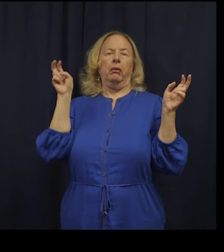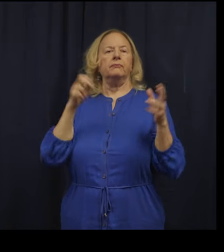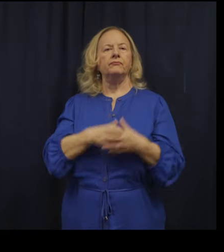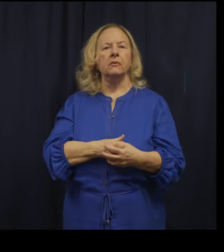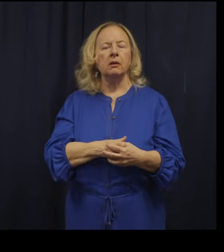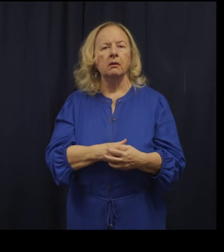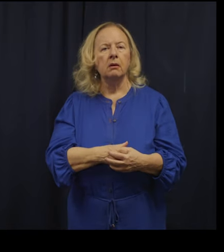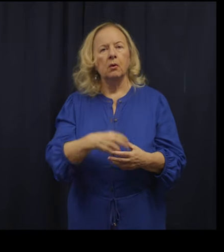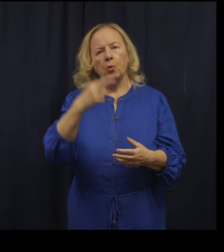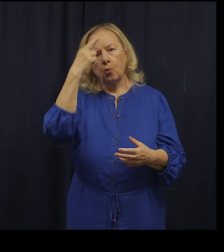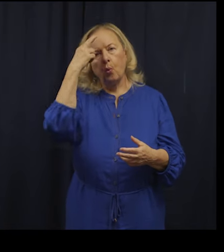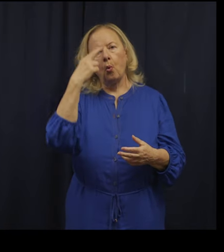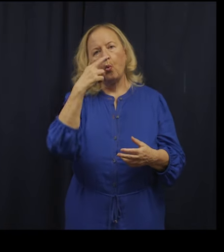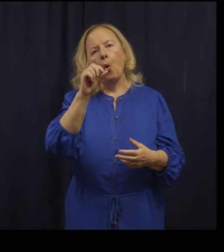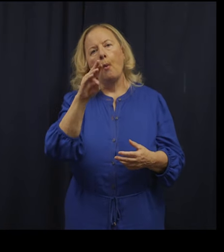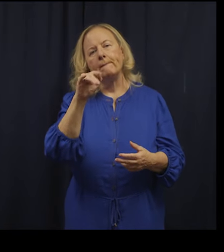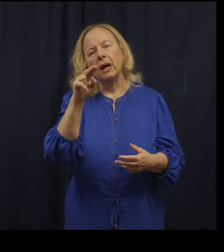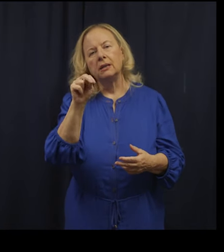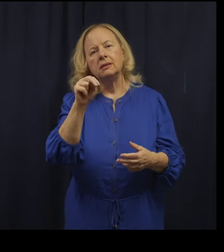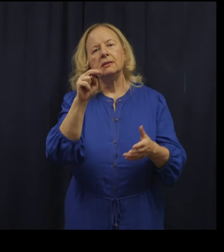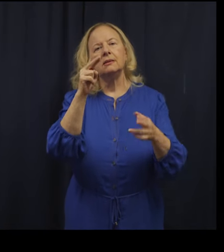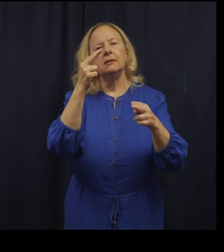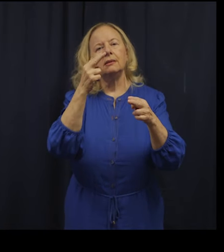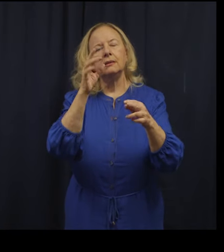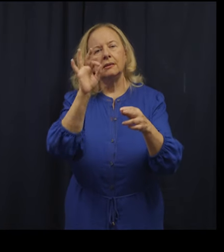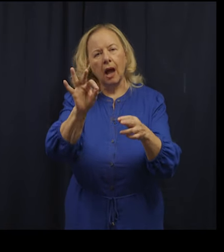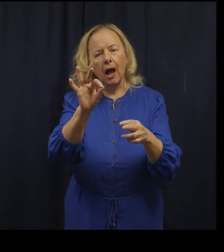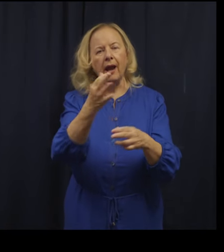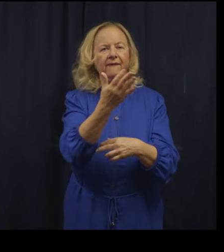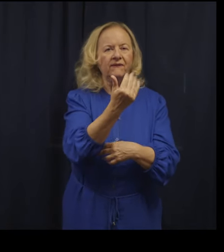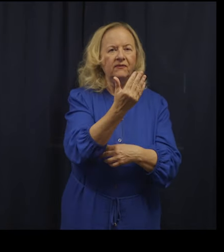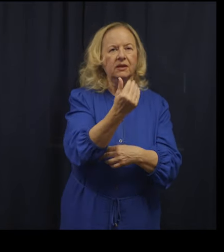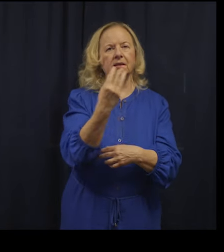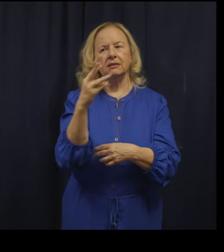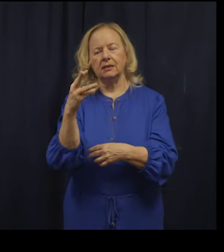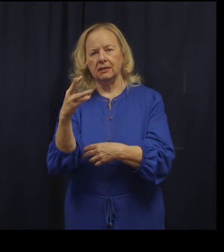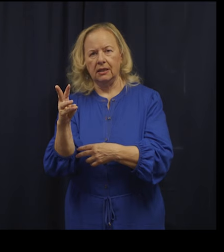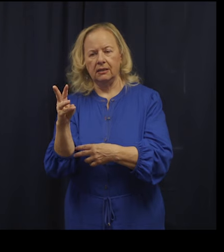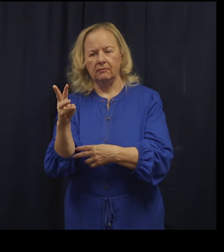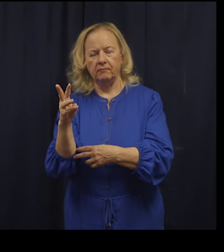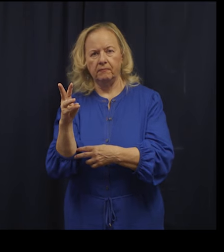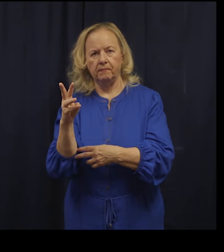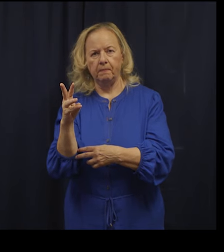Now look at Romans 9, 15 and 16.